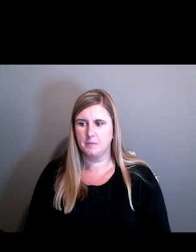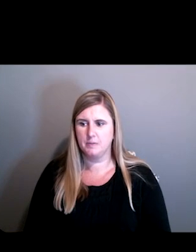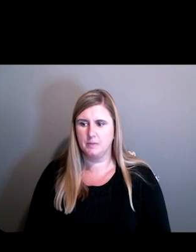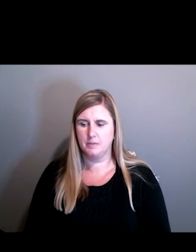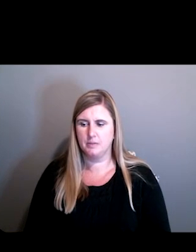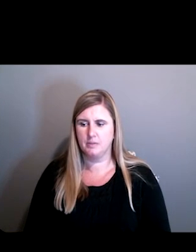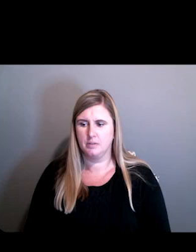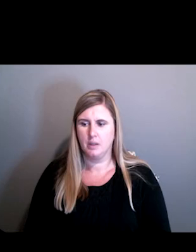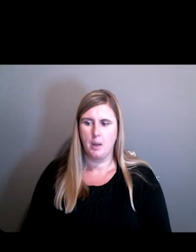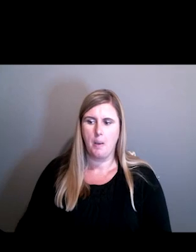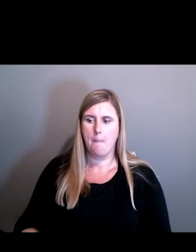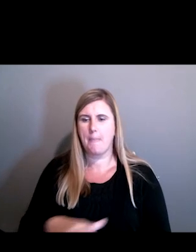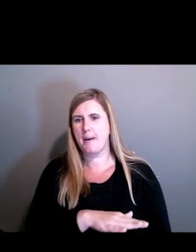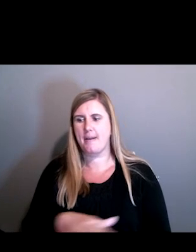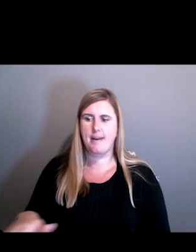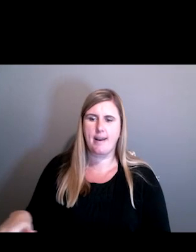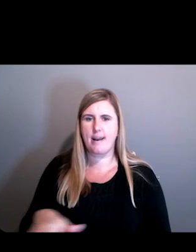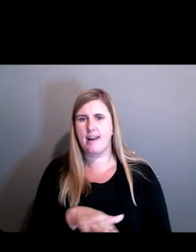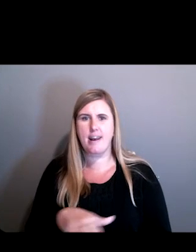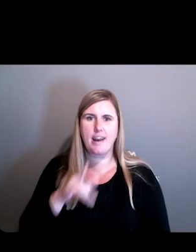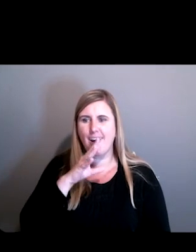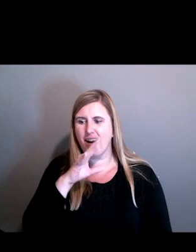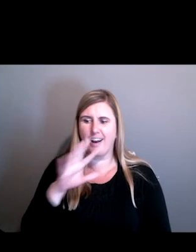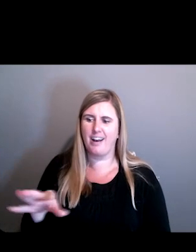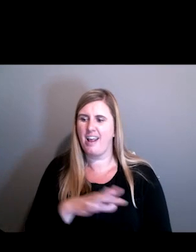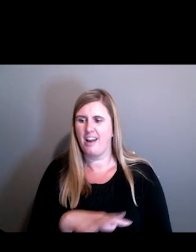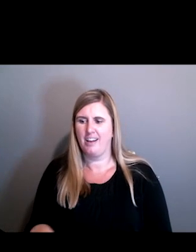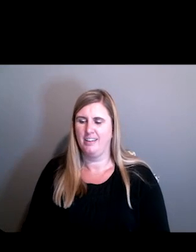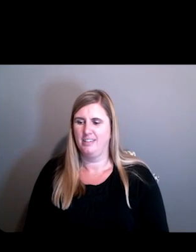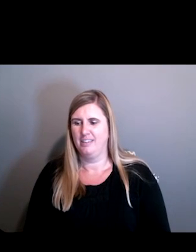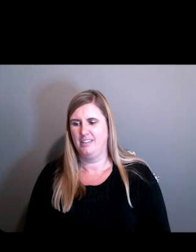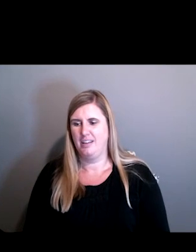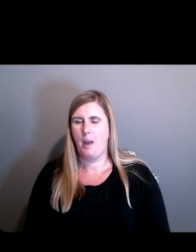some spray. Ready? Doop, doop, doop, doop.